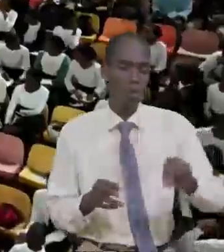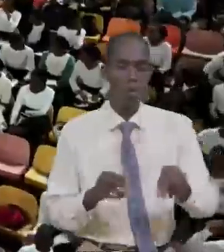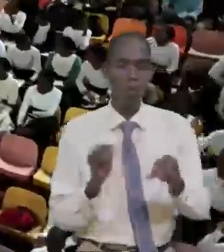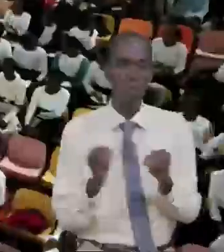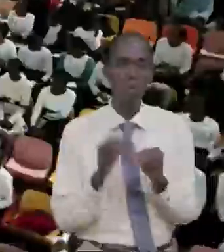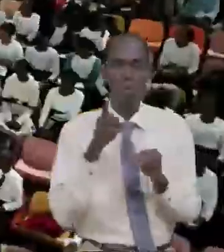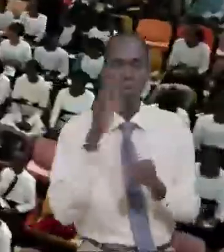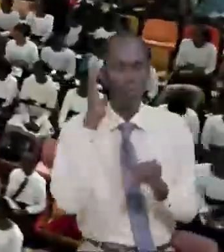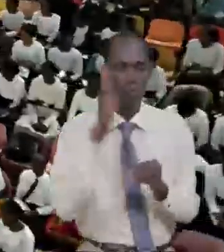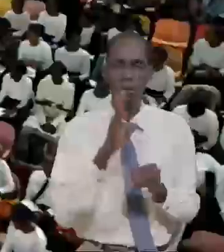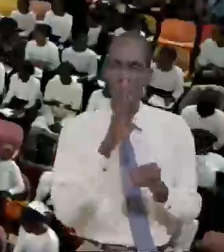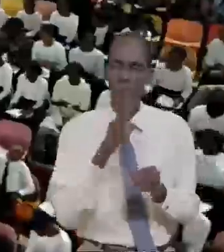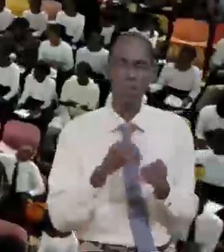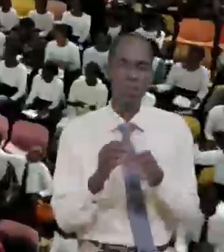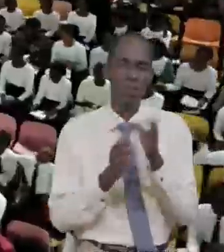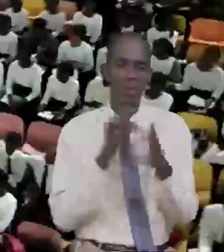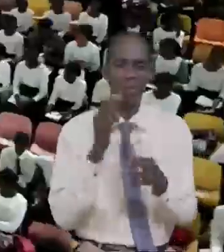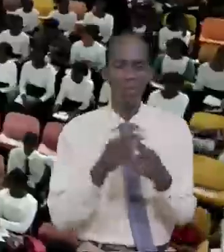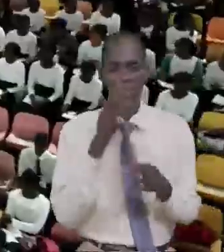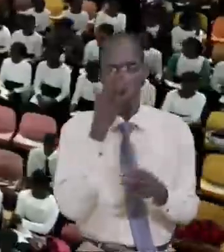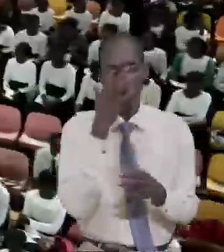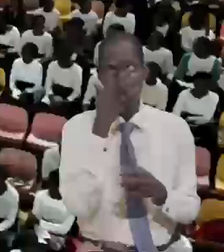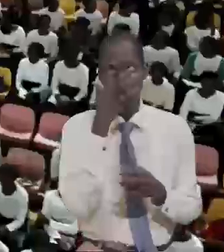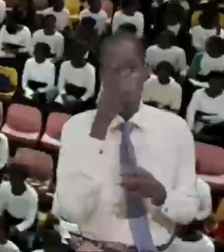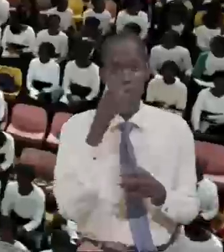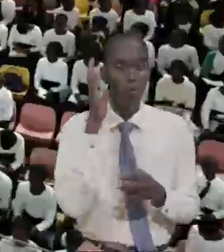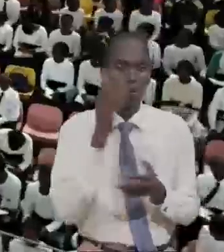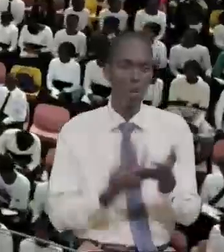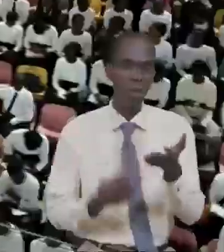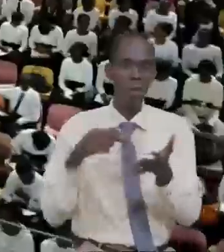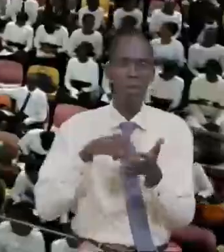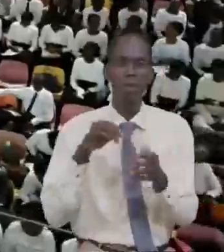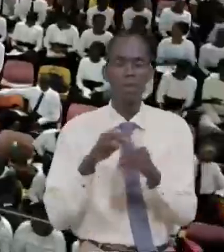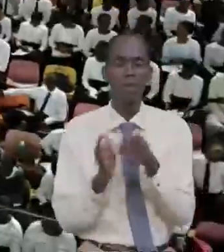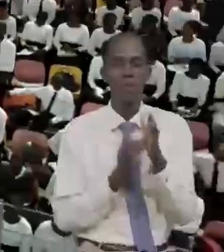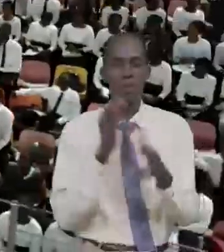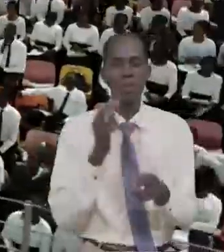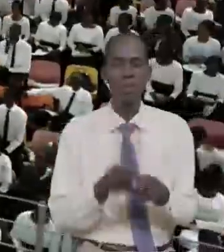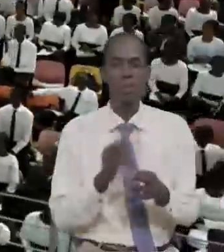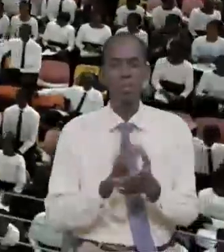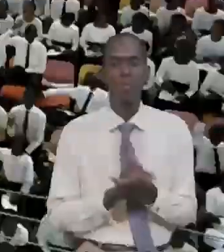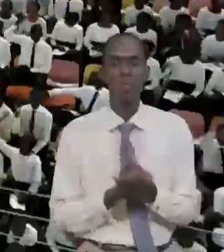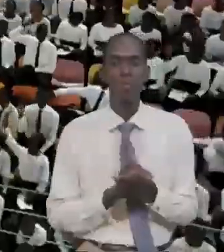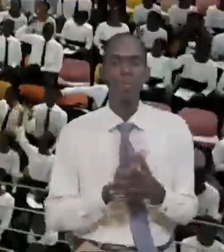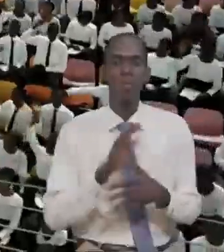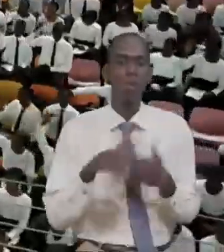All those things they said cannot be, today is a turning point in your life.